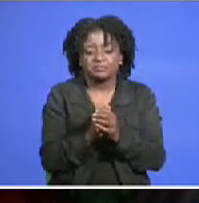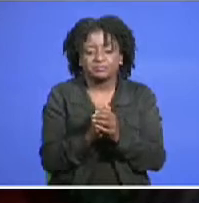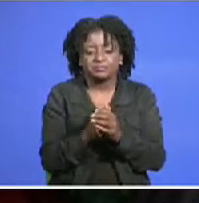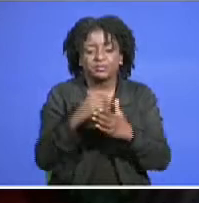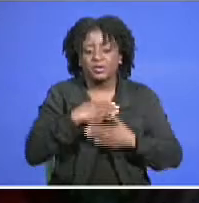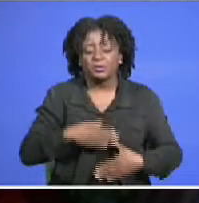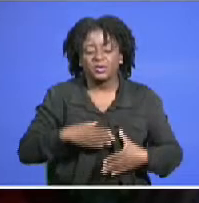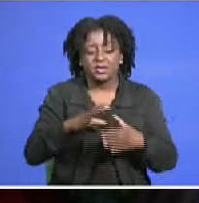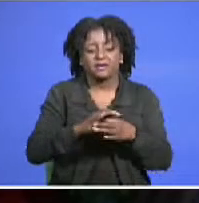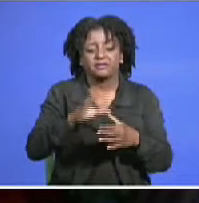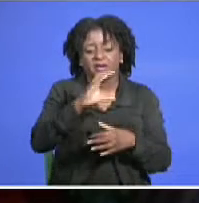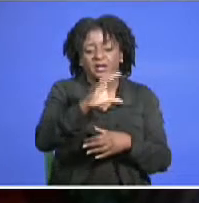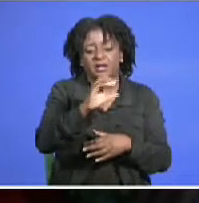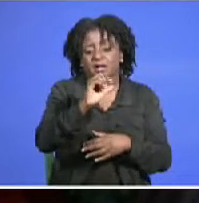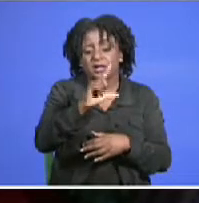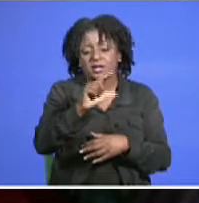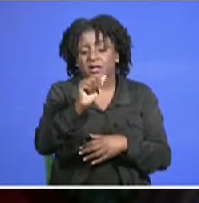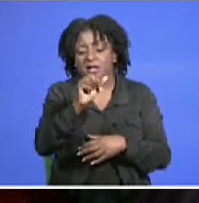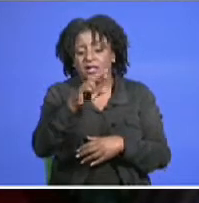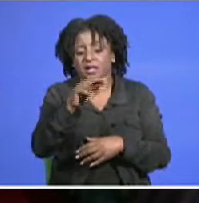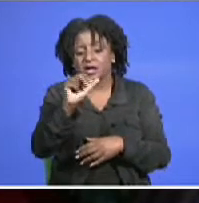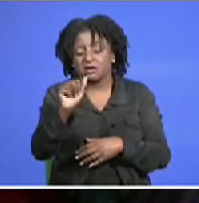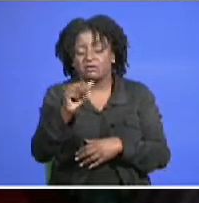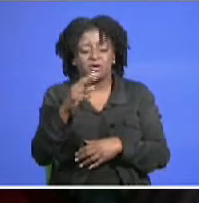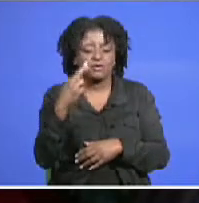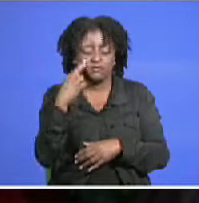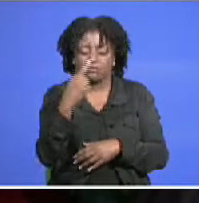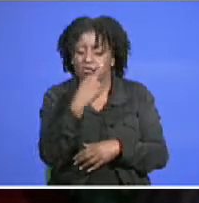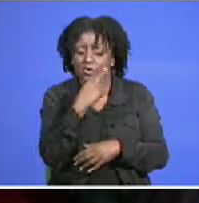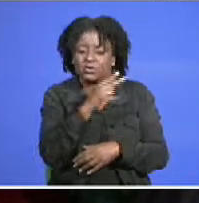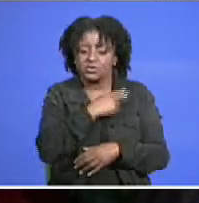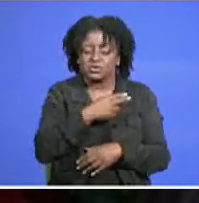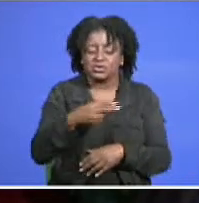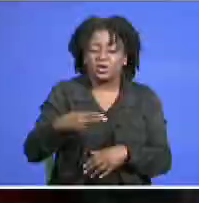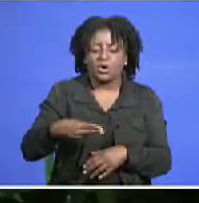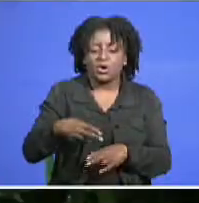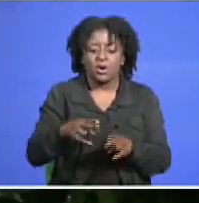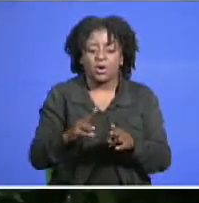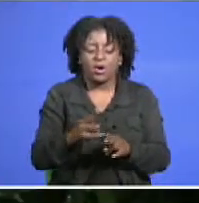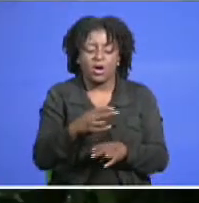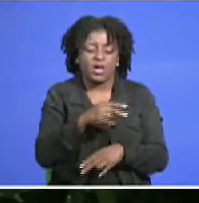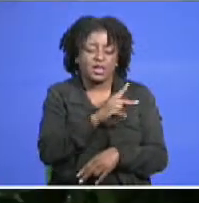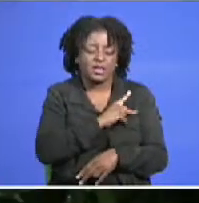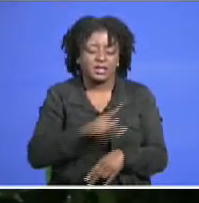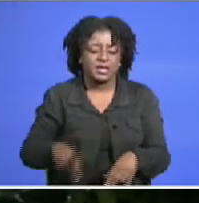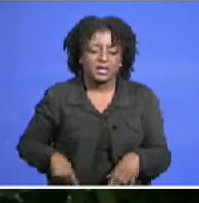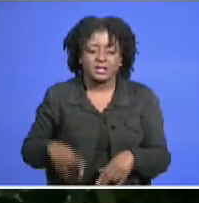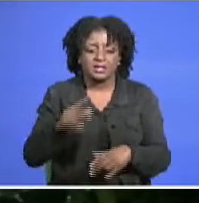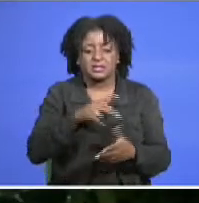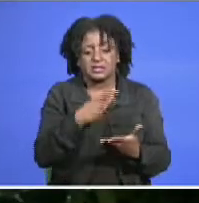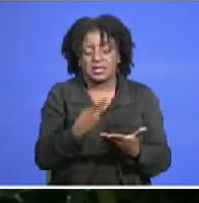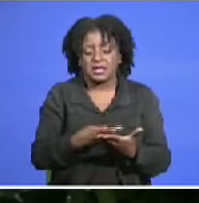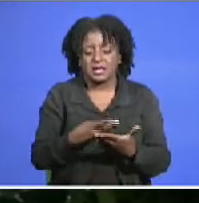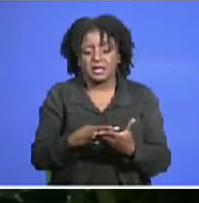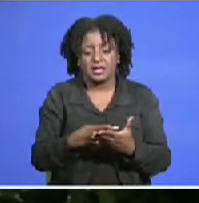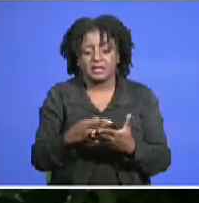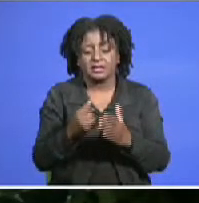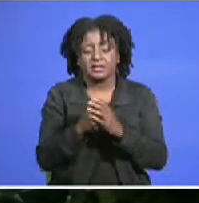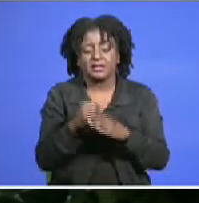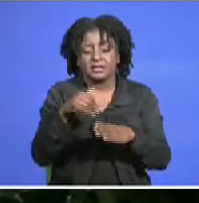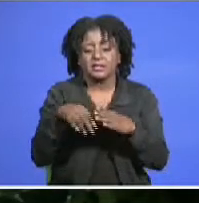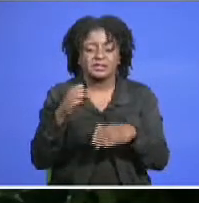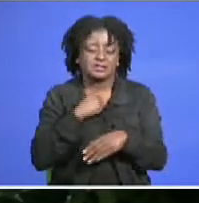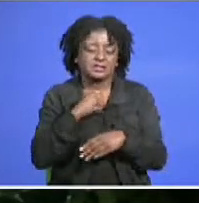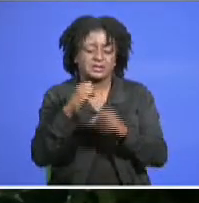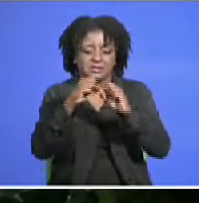The body of Clara Rose Hall King is lying in repose in the foyer of the Senate building. King was appointed a senator by former Prime Minister, the